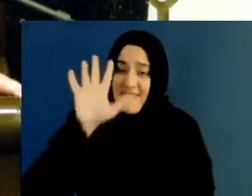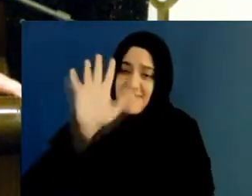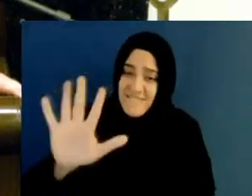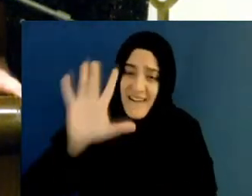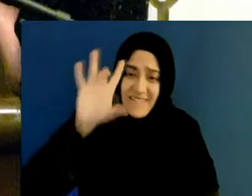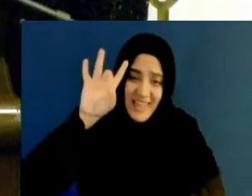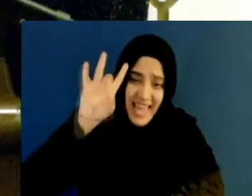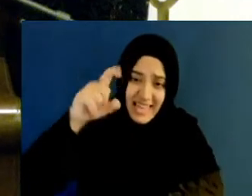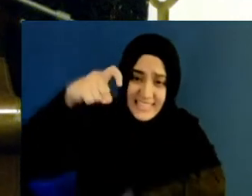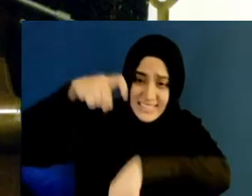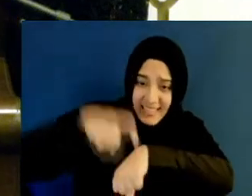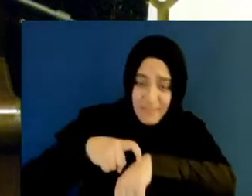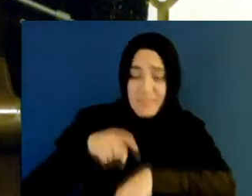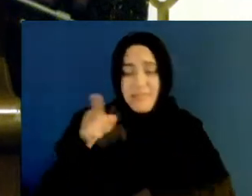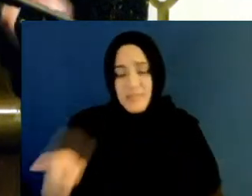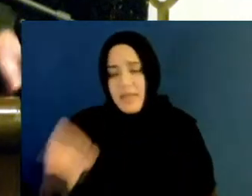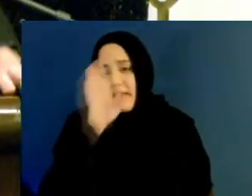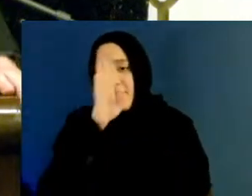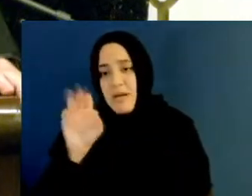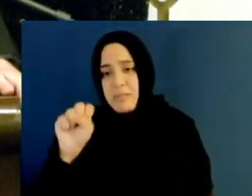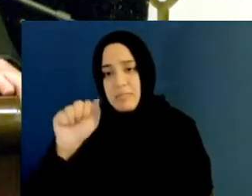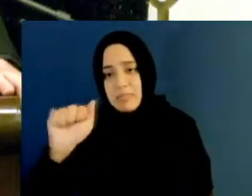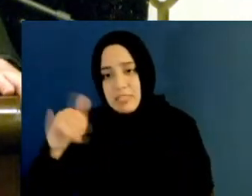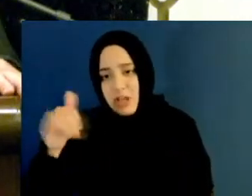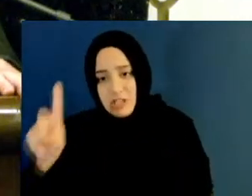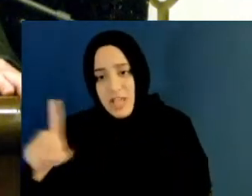by Imam Sajjad in regards to Amirul Mu'mineen.